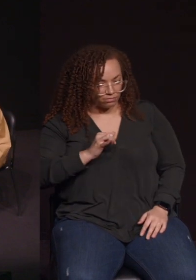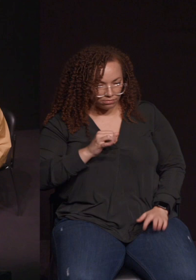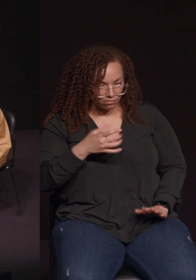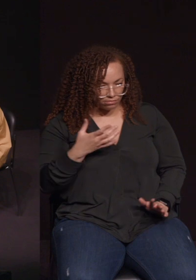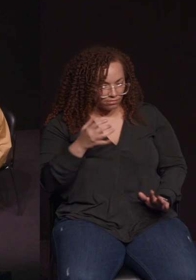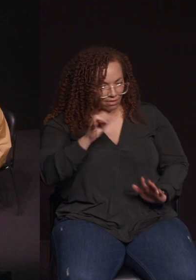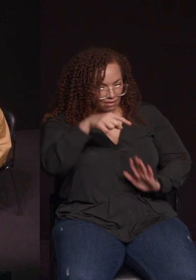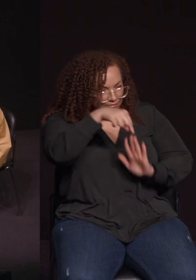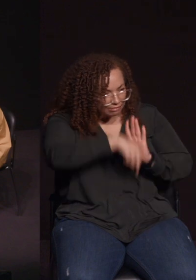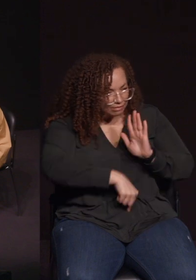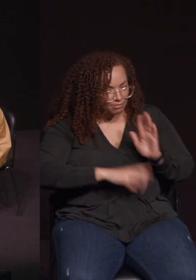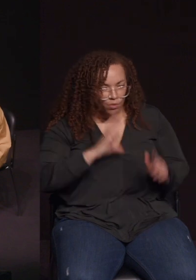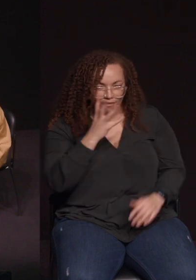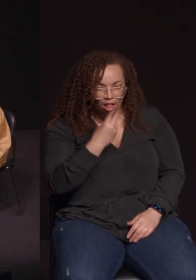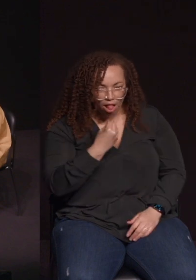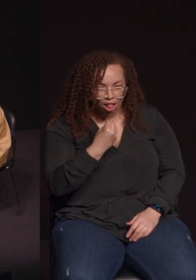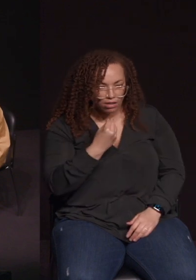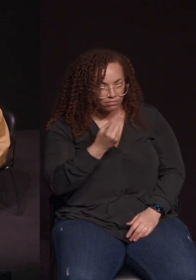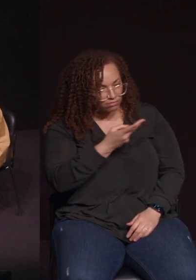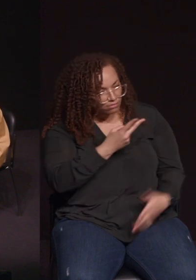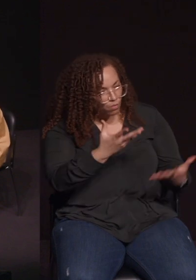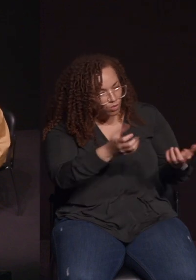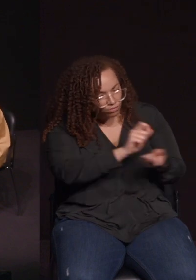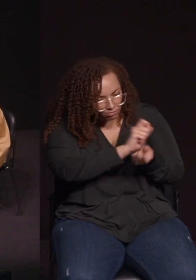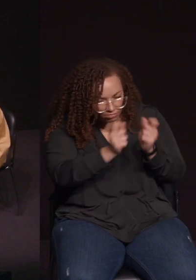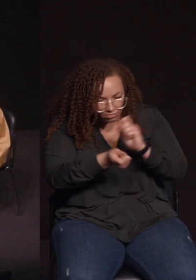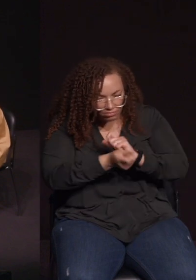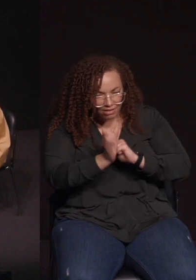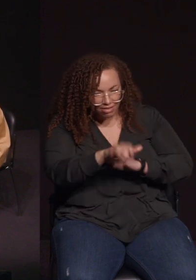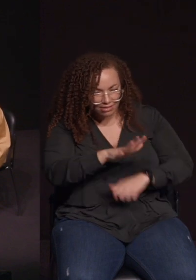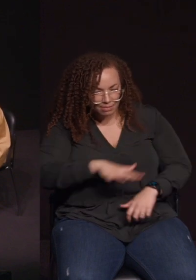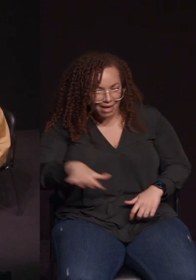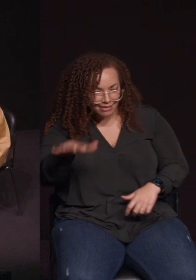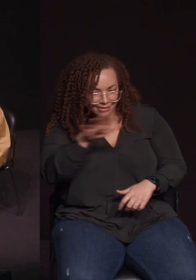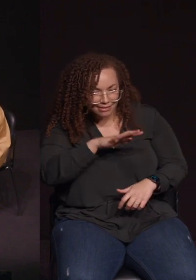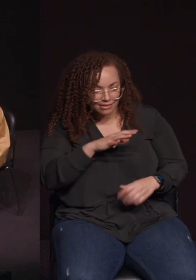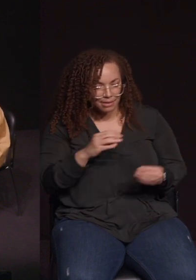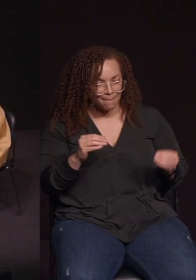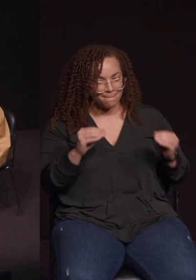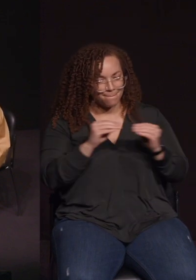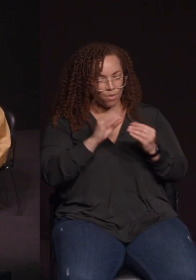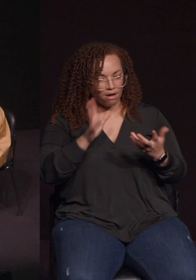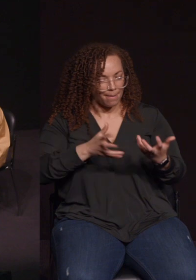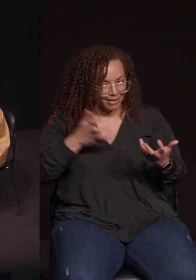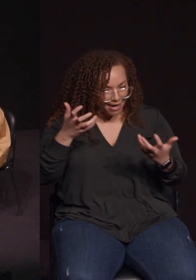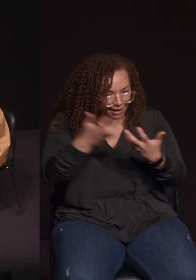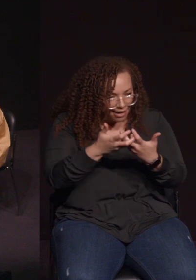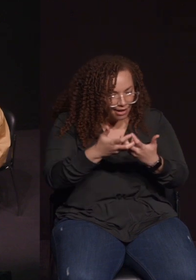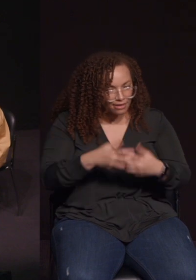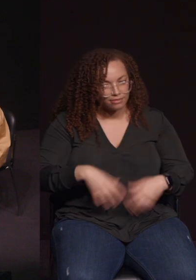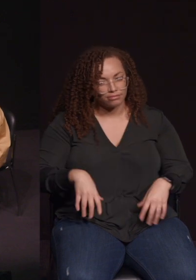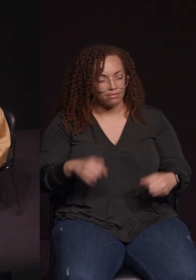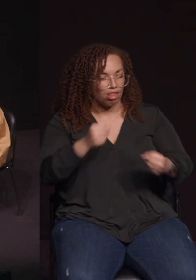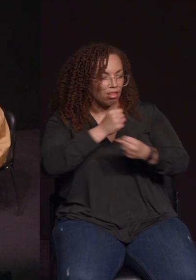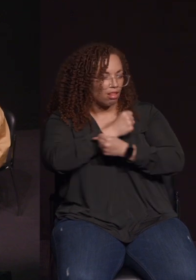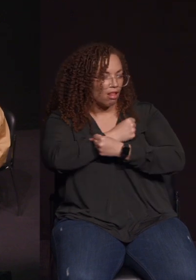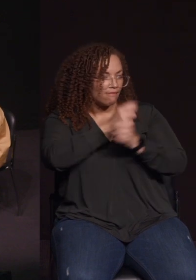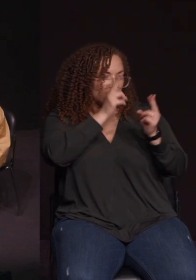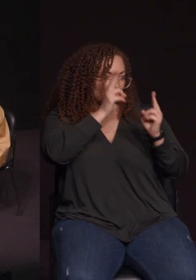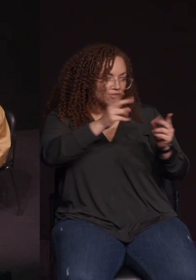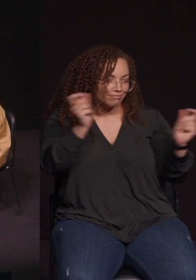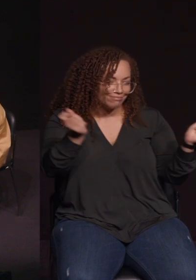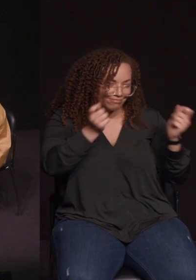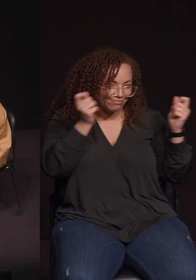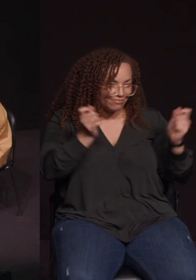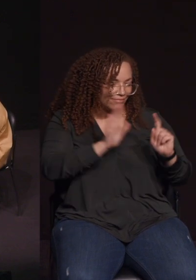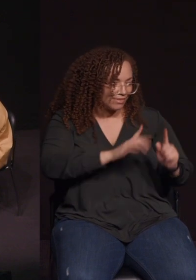wanted to transform that space to be more accommodating of loving and honoring and celebrating him, right? So I